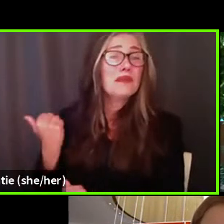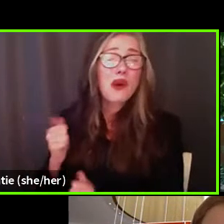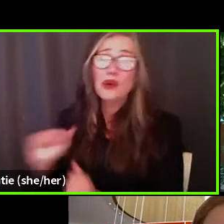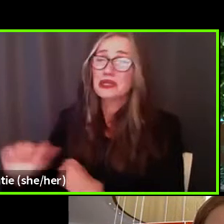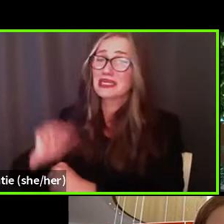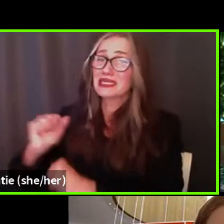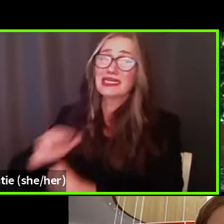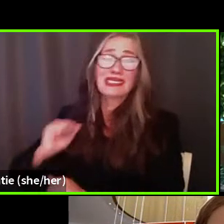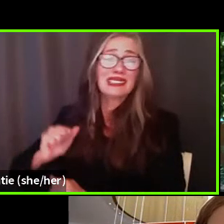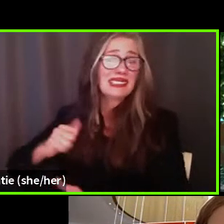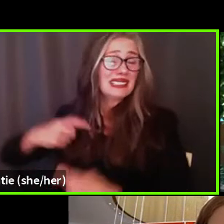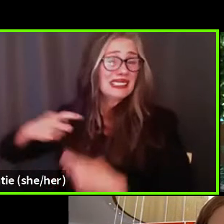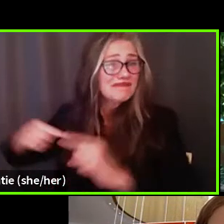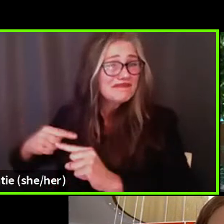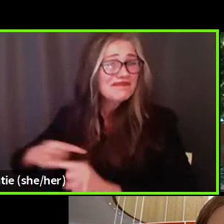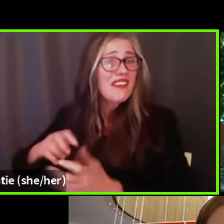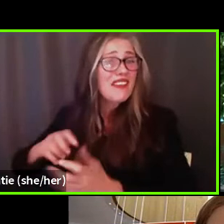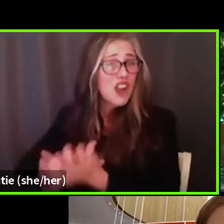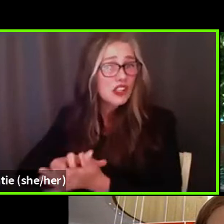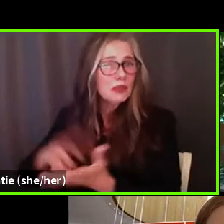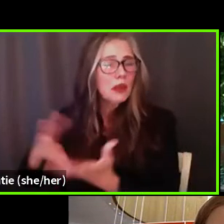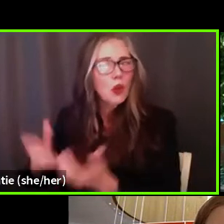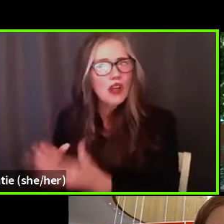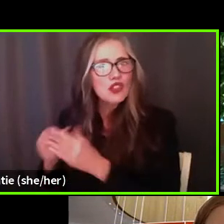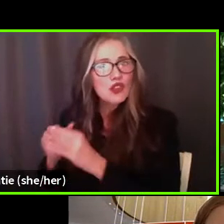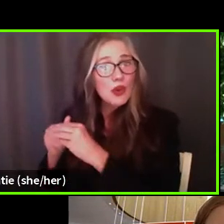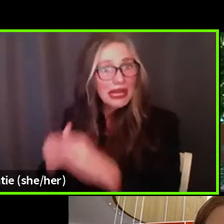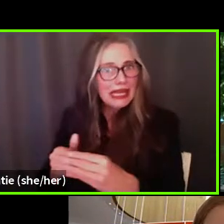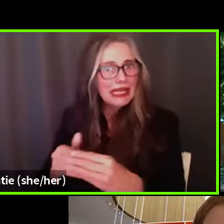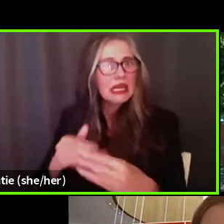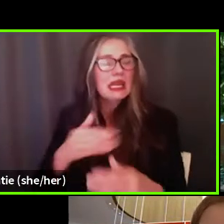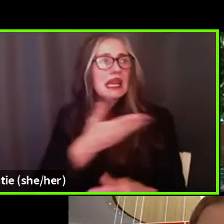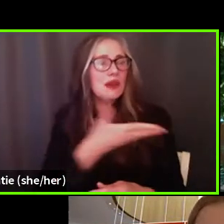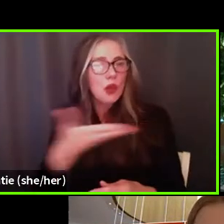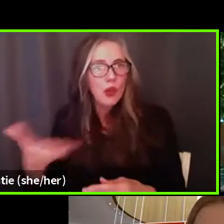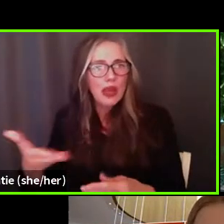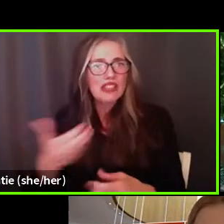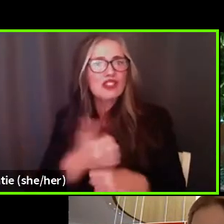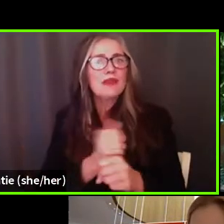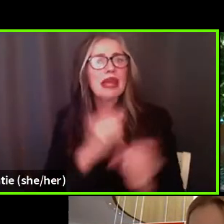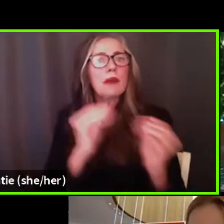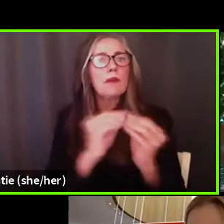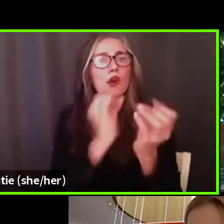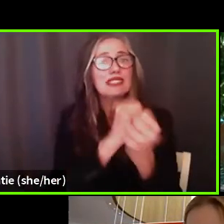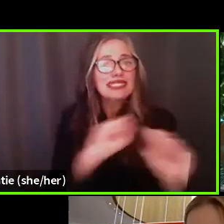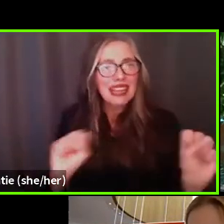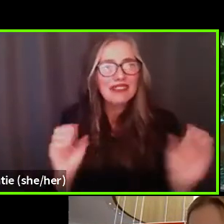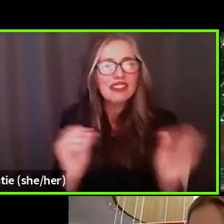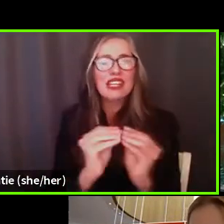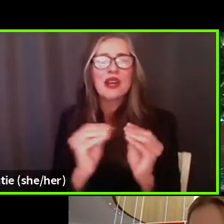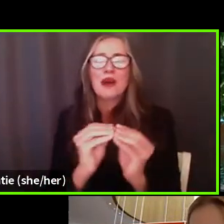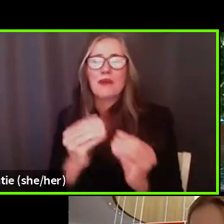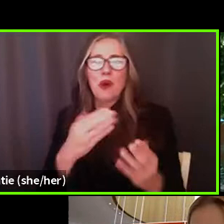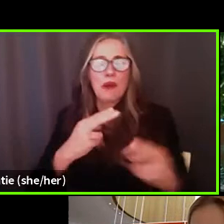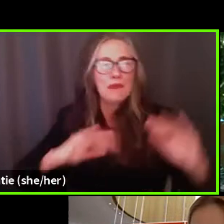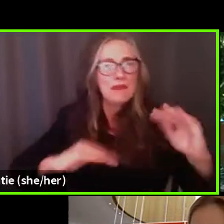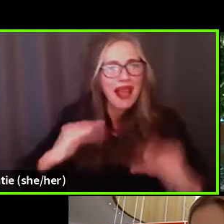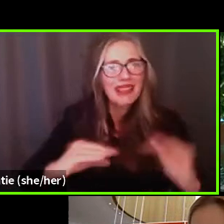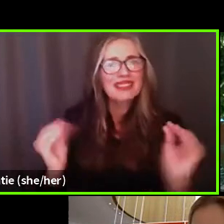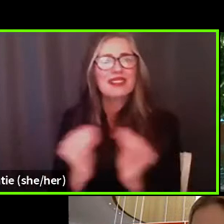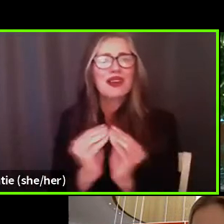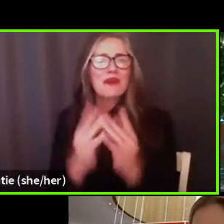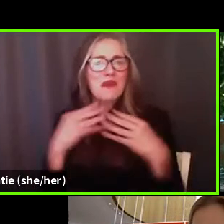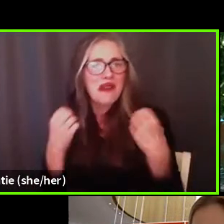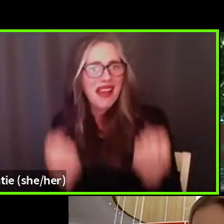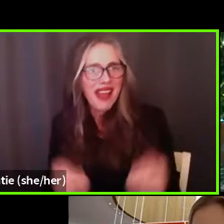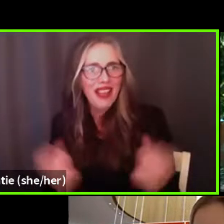collectivity um and i want to hand it back to any one of my colleagues carly lorena or cynthia to add anything at this time thank you